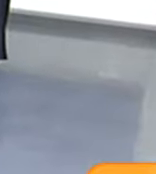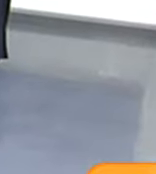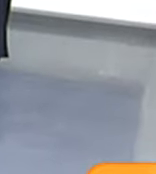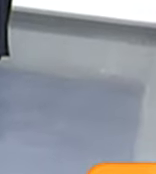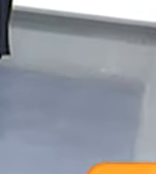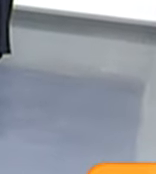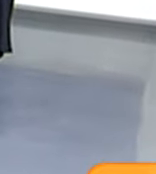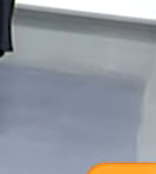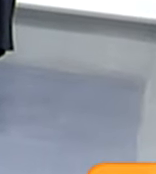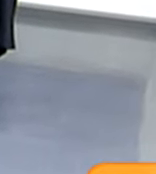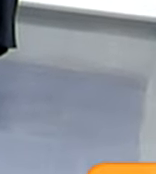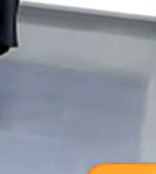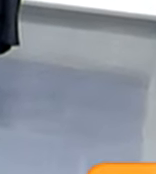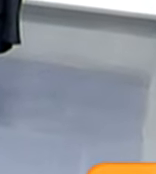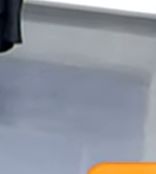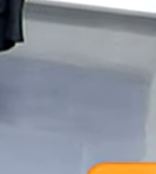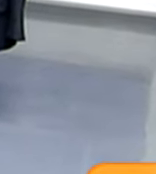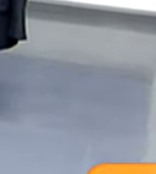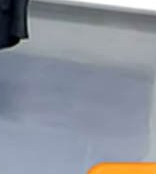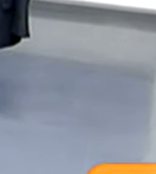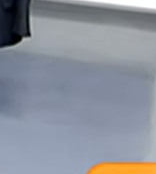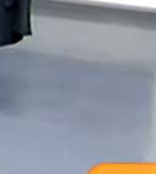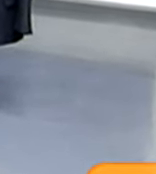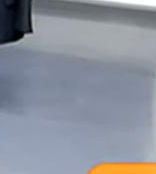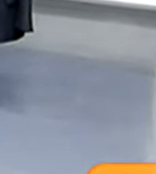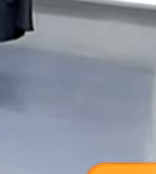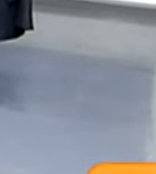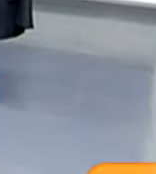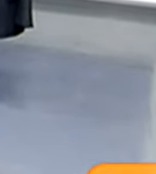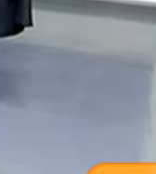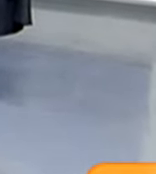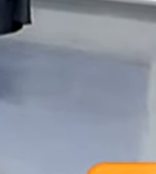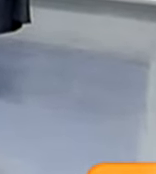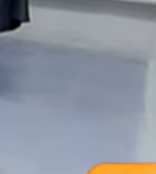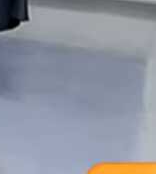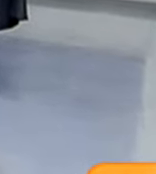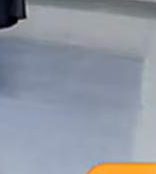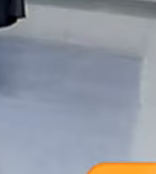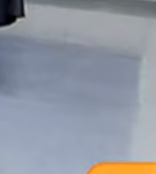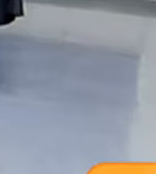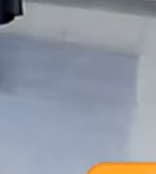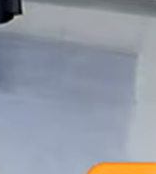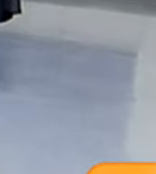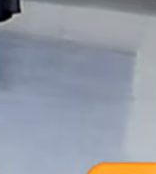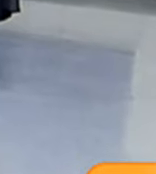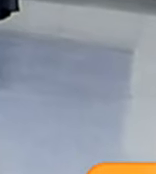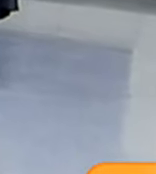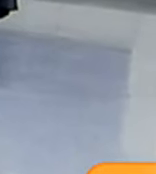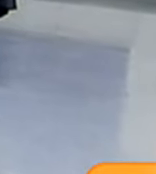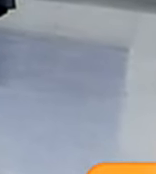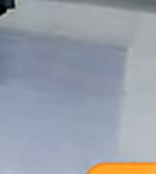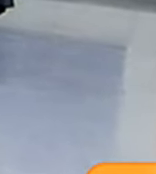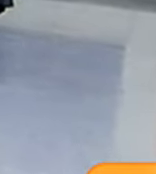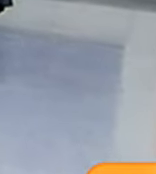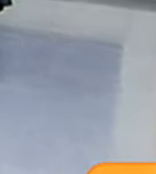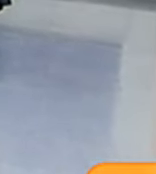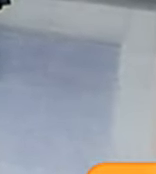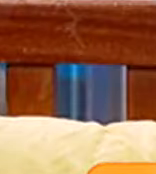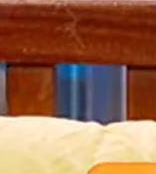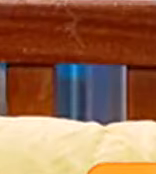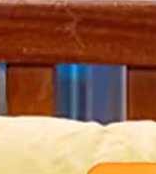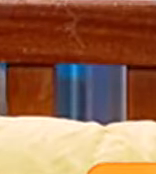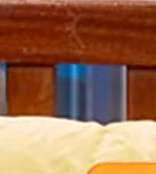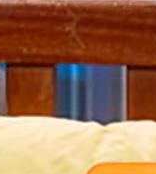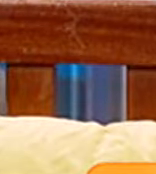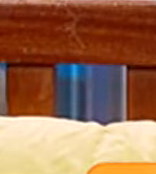Okay. First of all, Jeff, the case on the housing